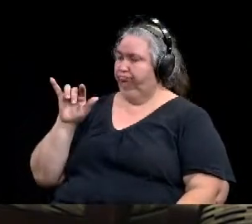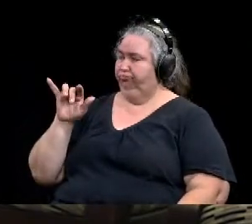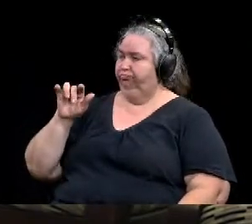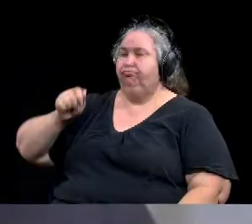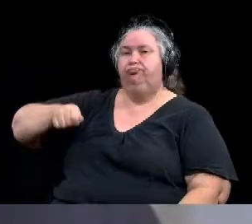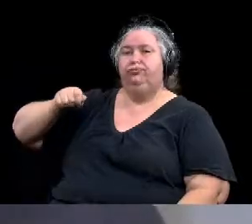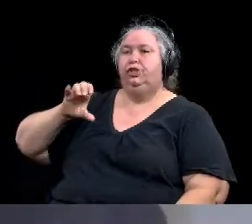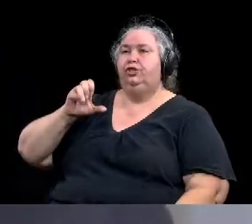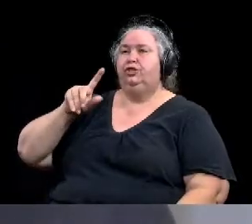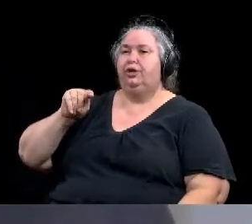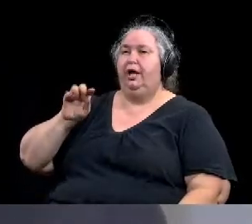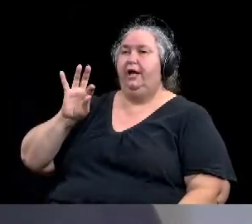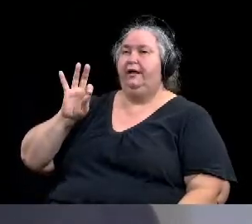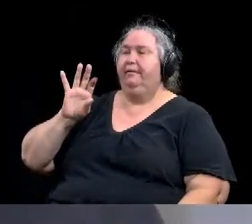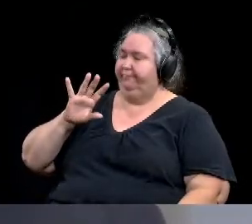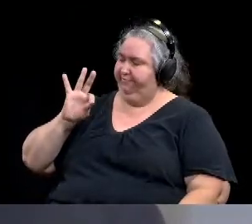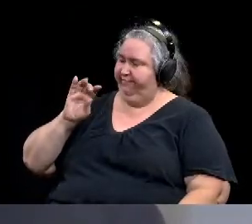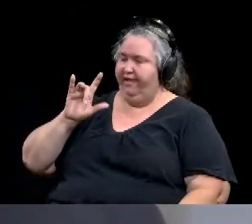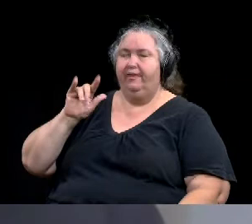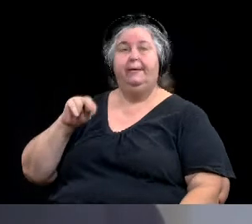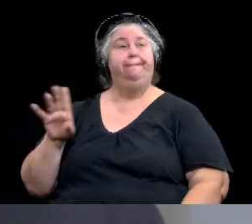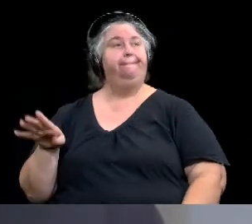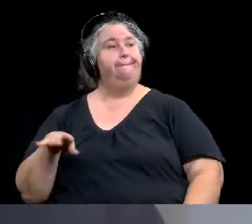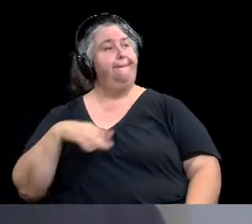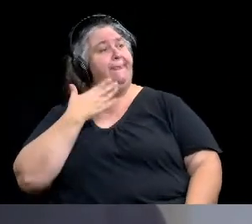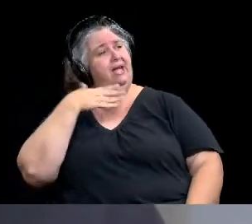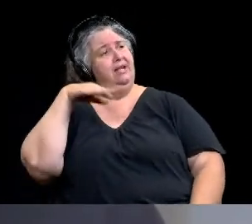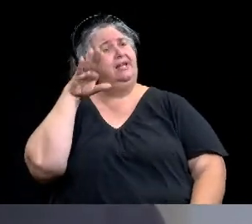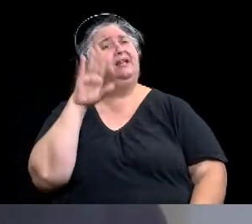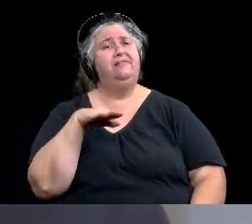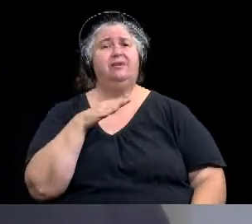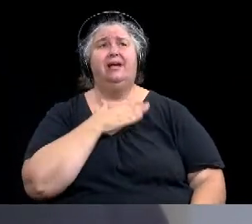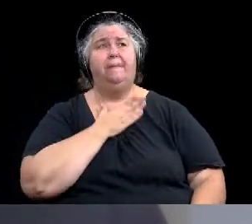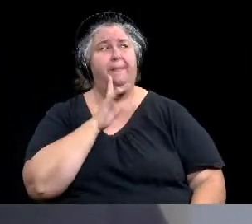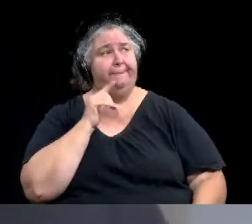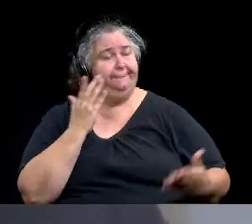Good afternoon. Glad to be with everyone today.